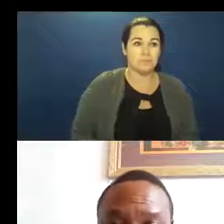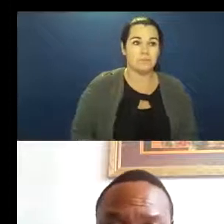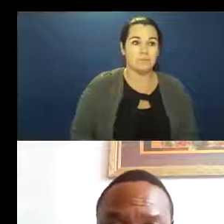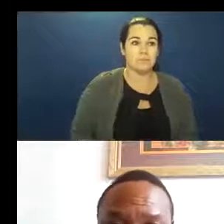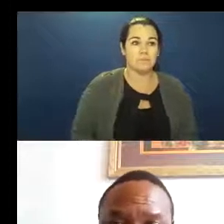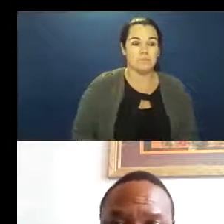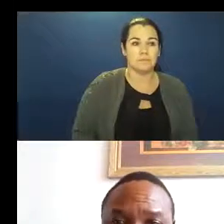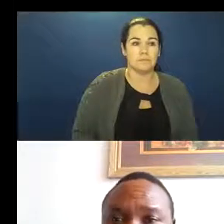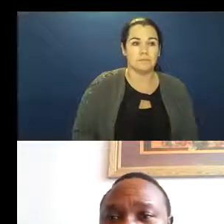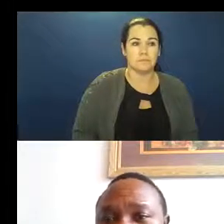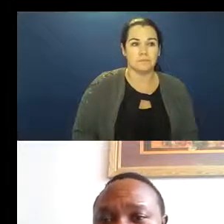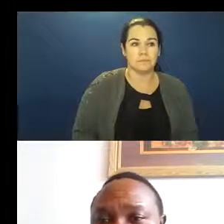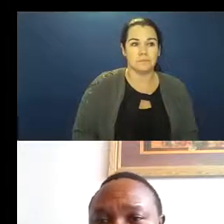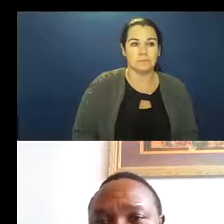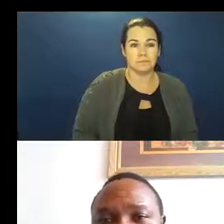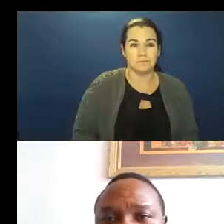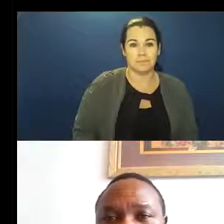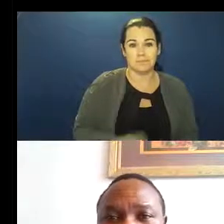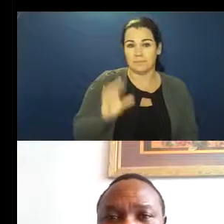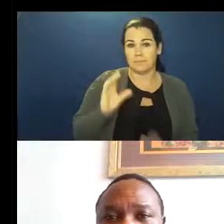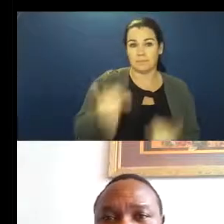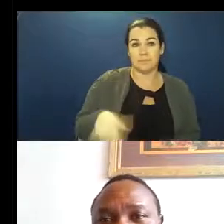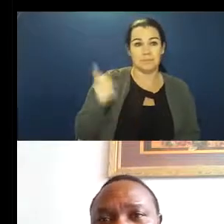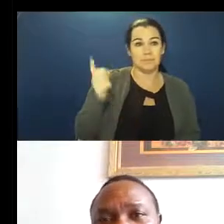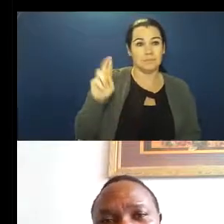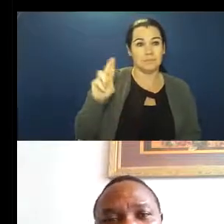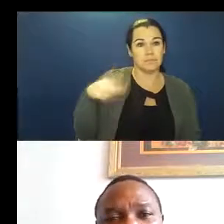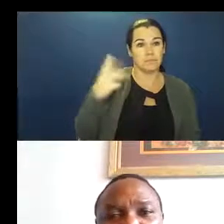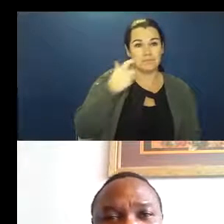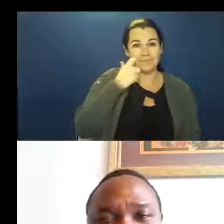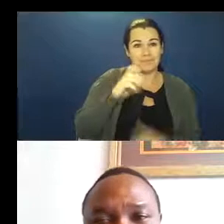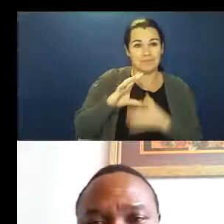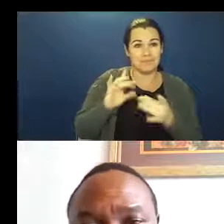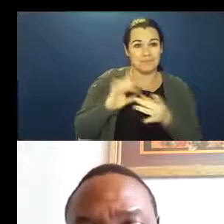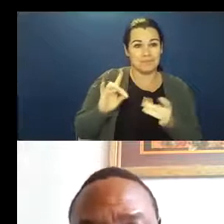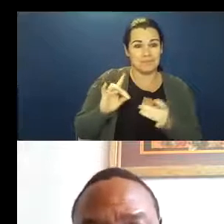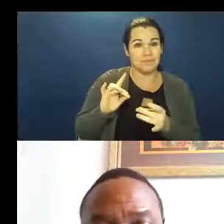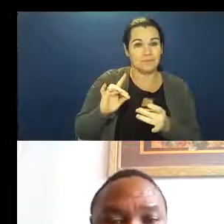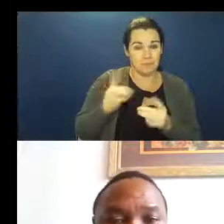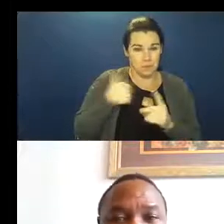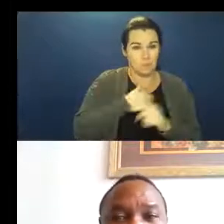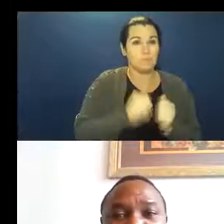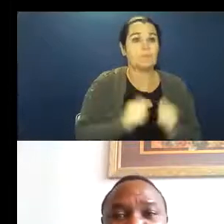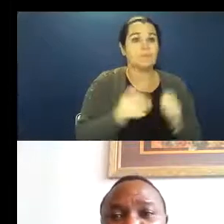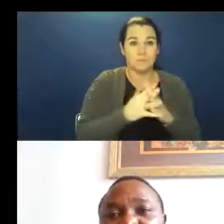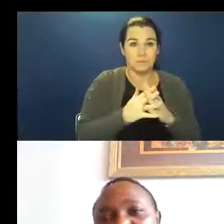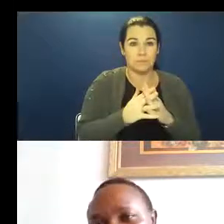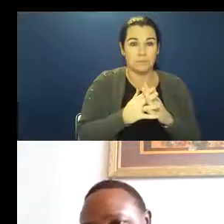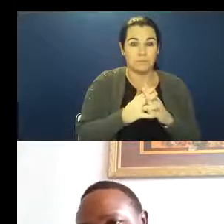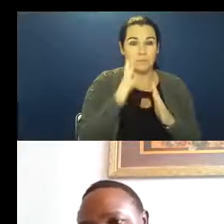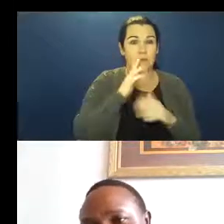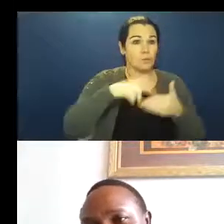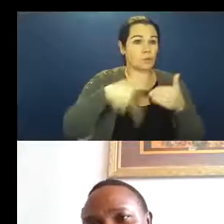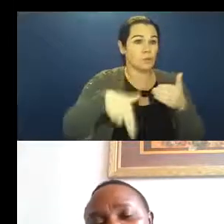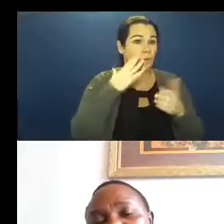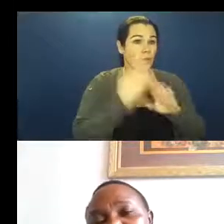did, as Dr. Washington mentioned, we implemented, we have resources that will be disseminated soon from the